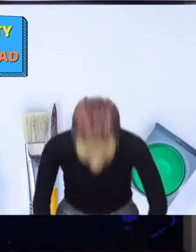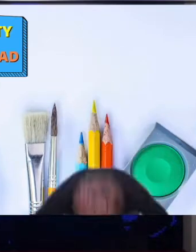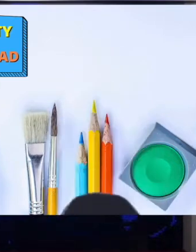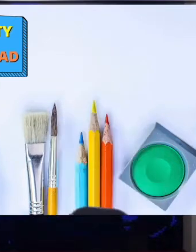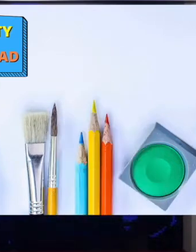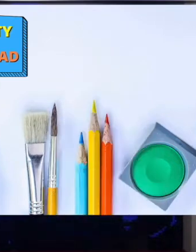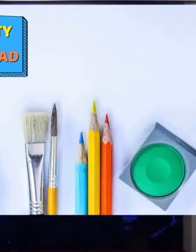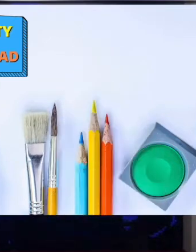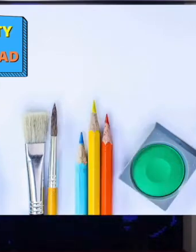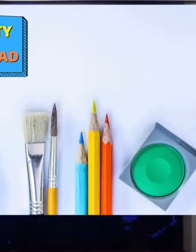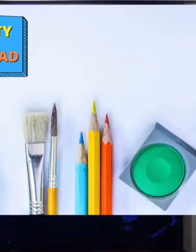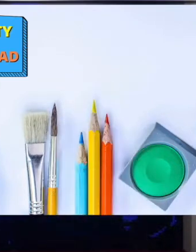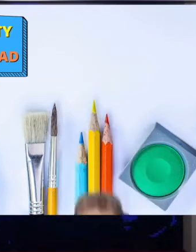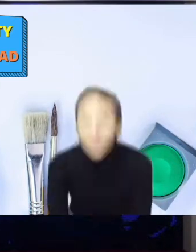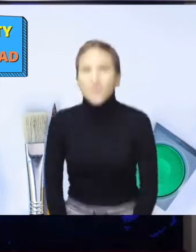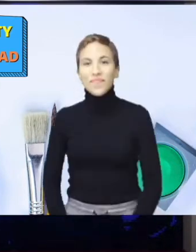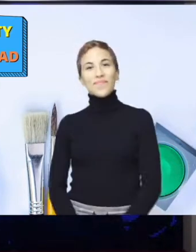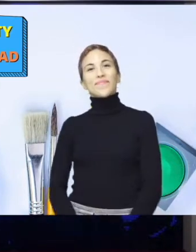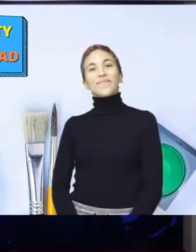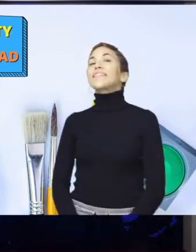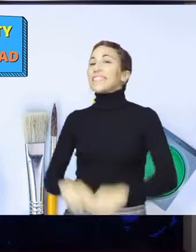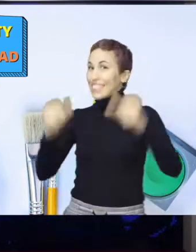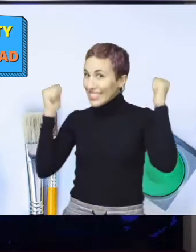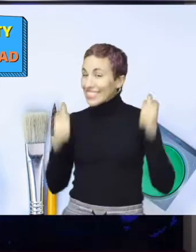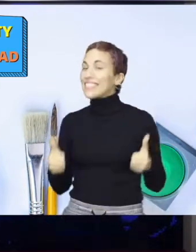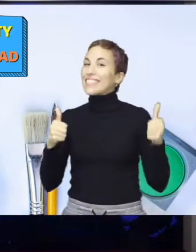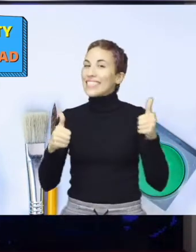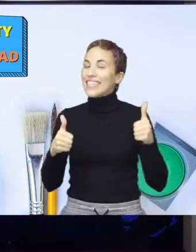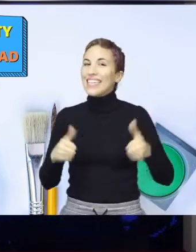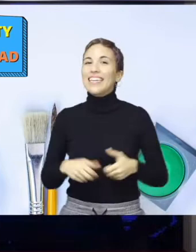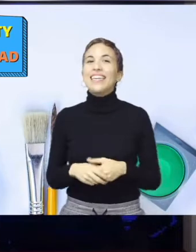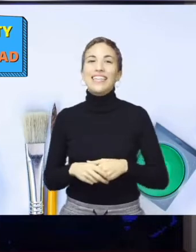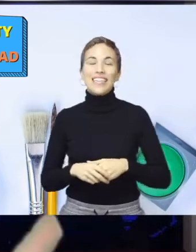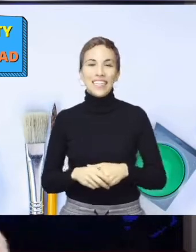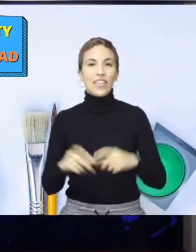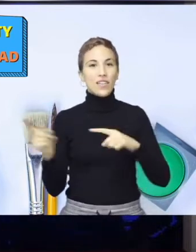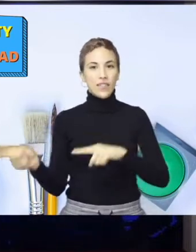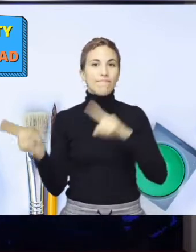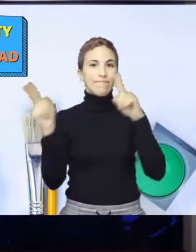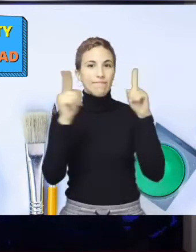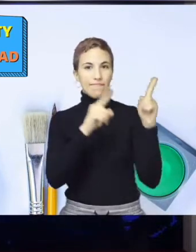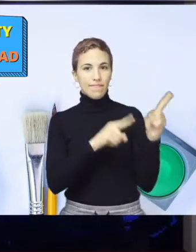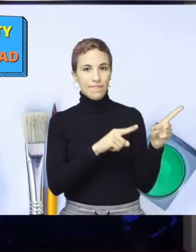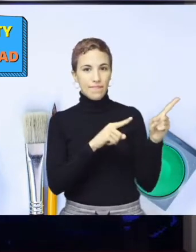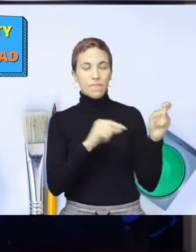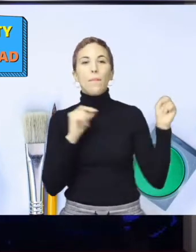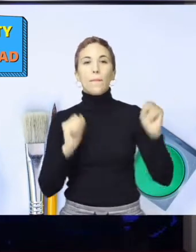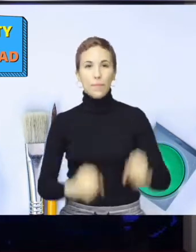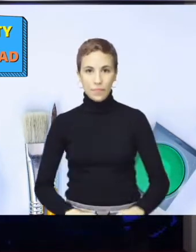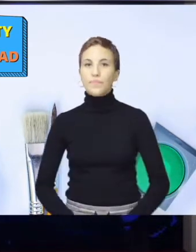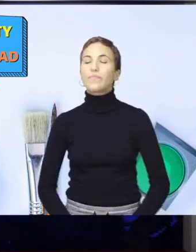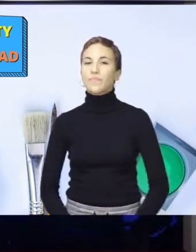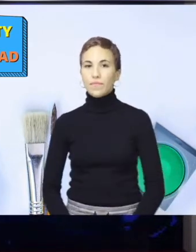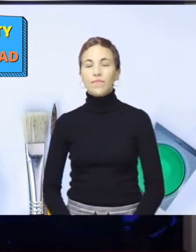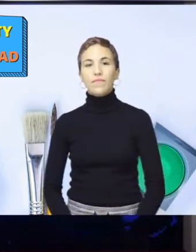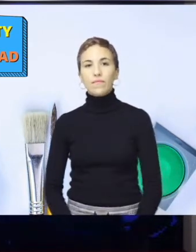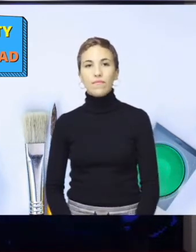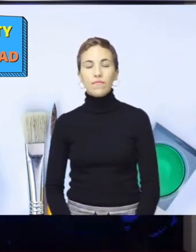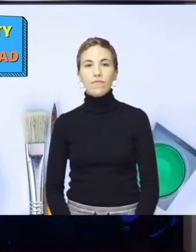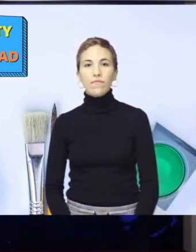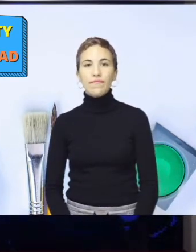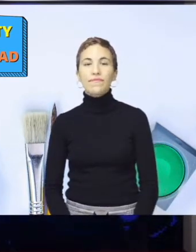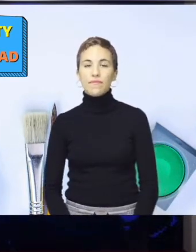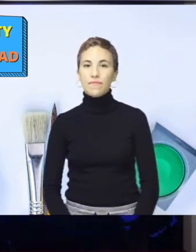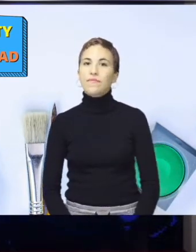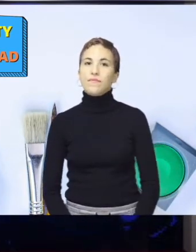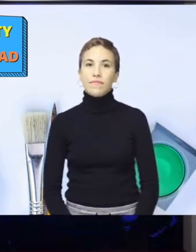exercising that brain is so positive today to have a better future tomorrow. So I know we've been home a